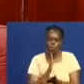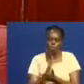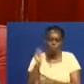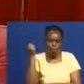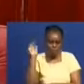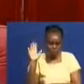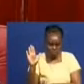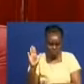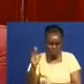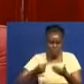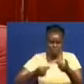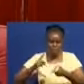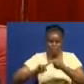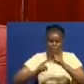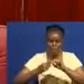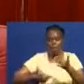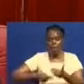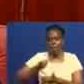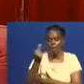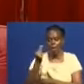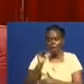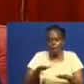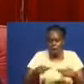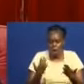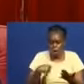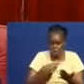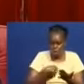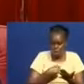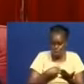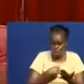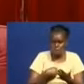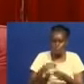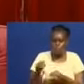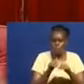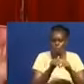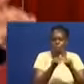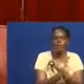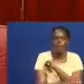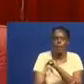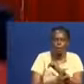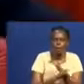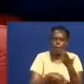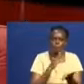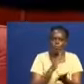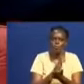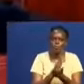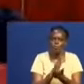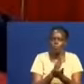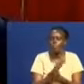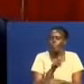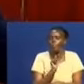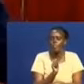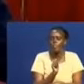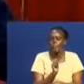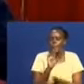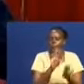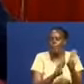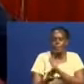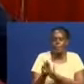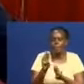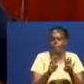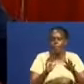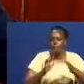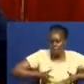the president is also at the higher standard. That is how we can move as a country and stop this nonsense. We behave